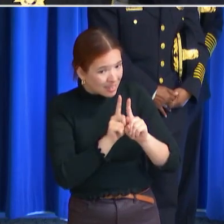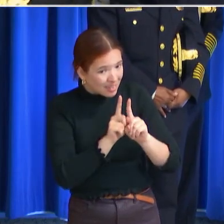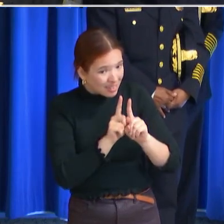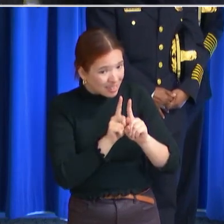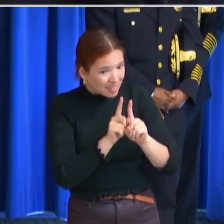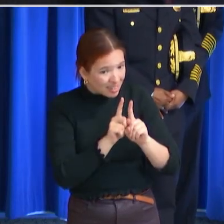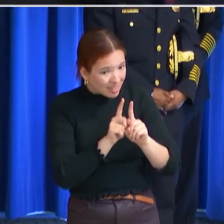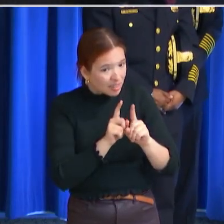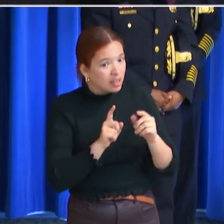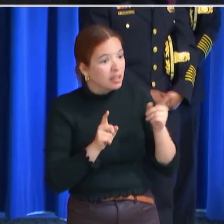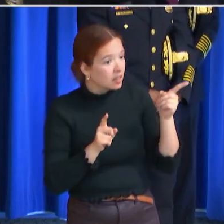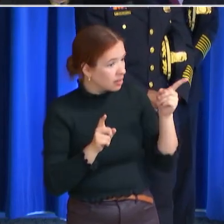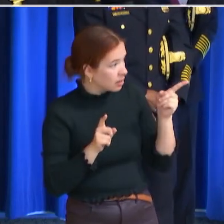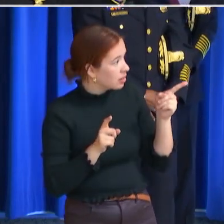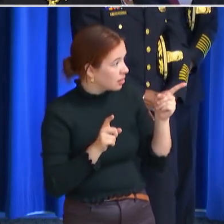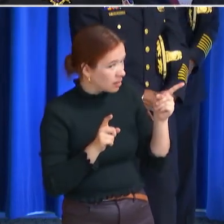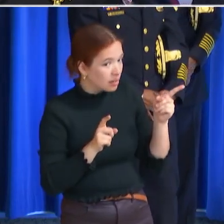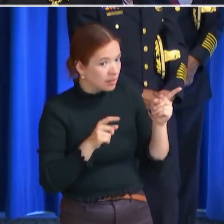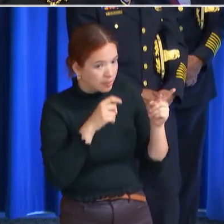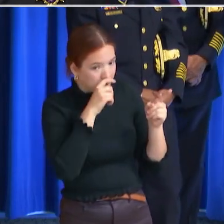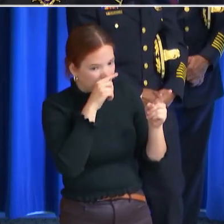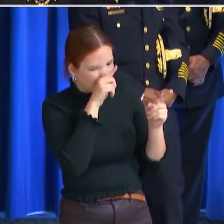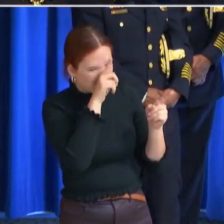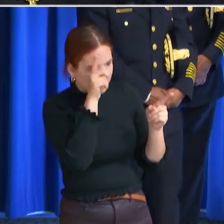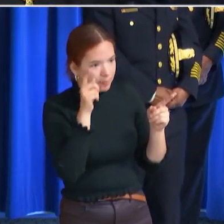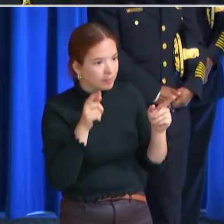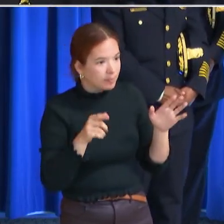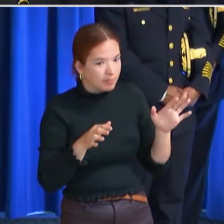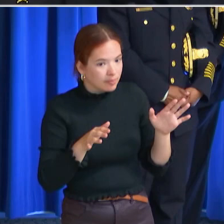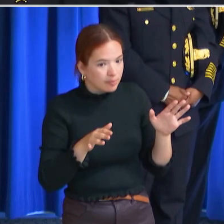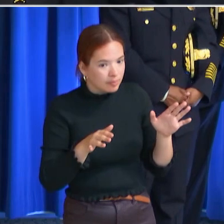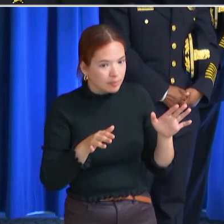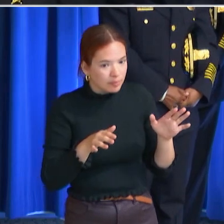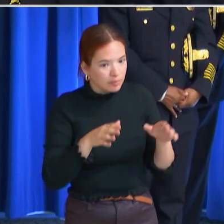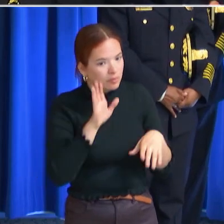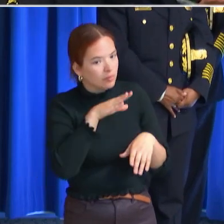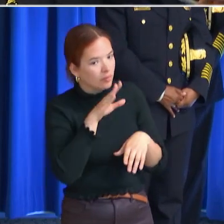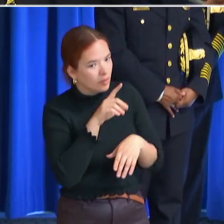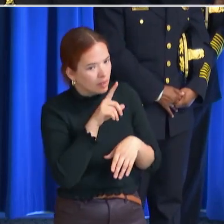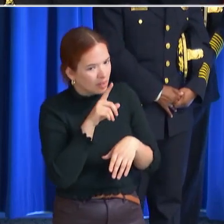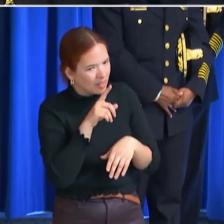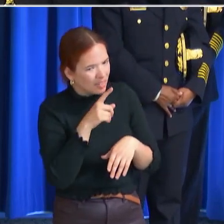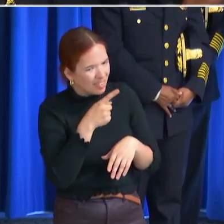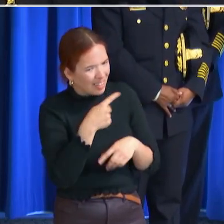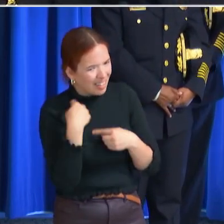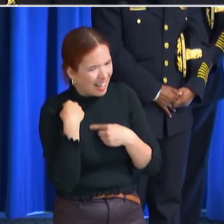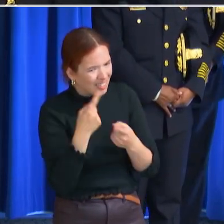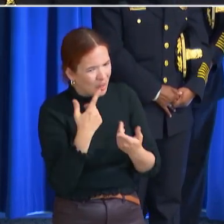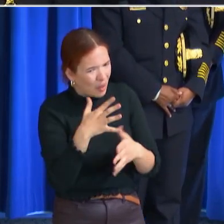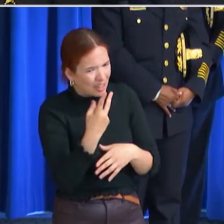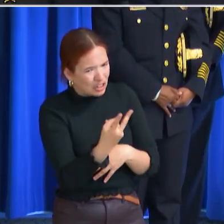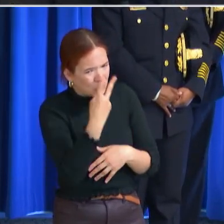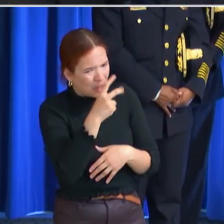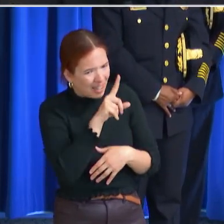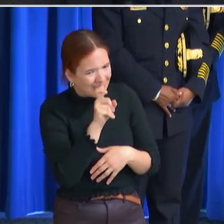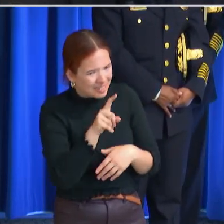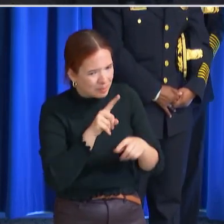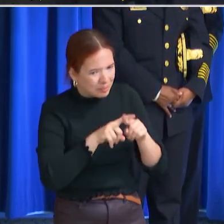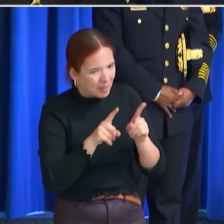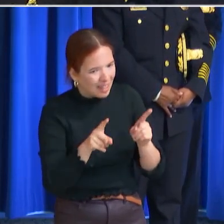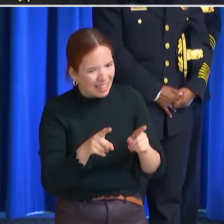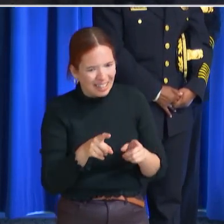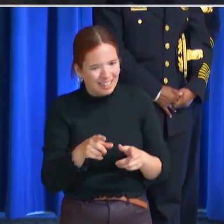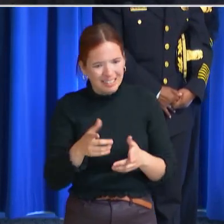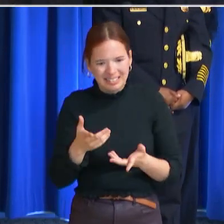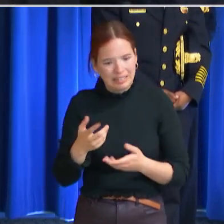though that we sorry, saw. you weren't in the lineup. But I'm sorry, but I only got one question. Everyone else gets asked. You've Can we? asked two. But one of the issues. Oh, that's so rude. One